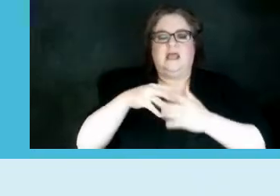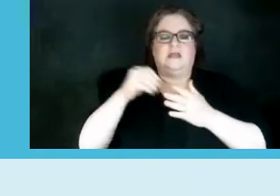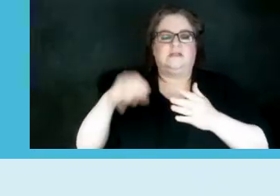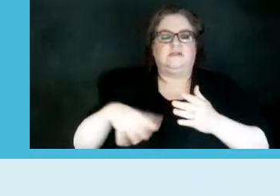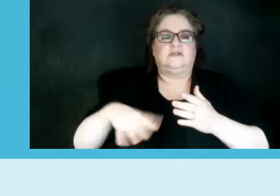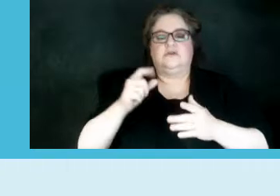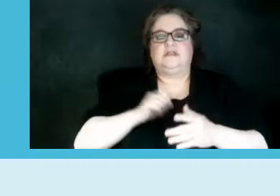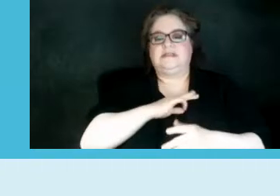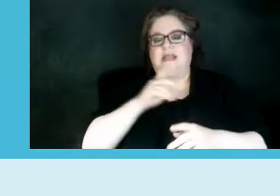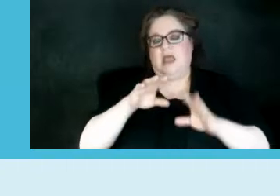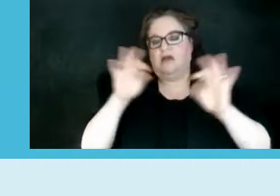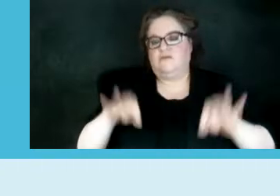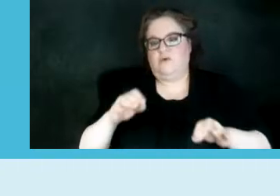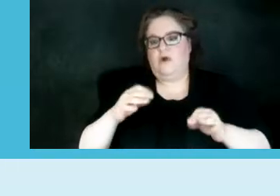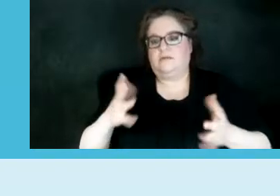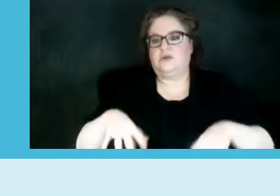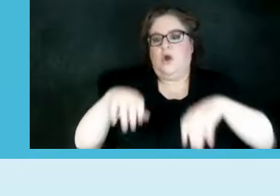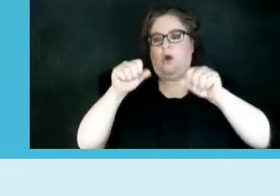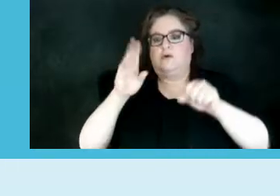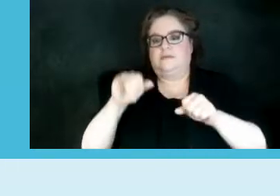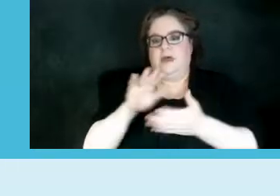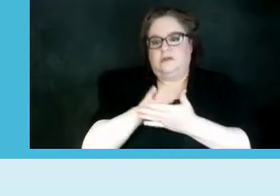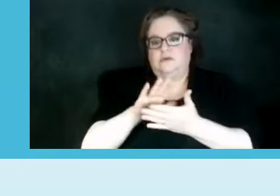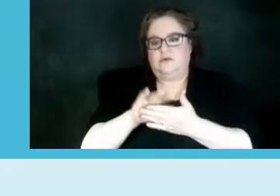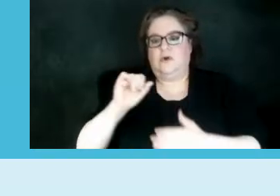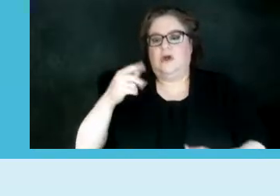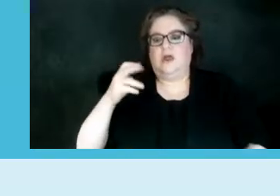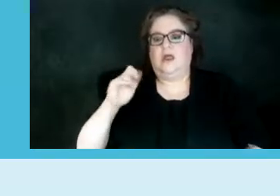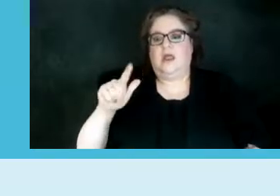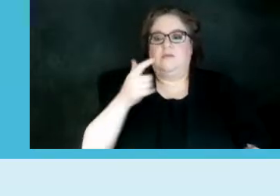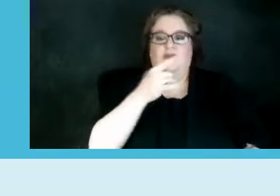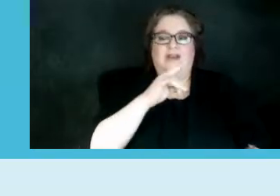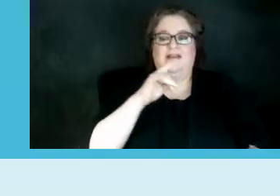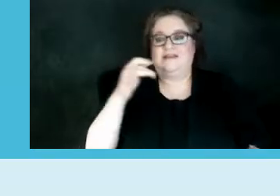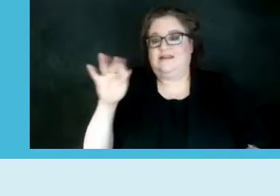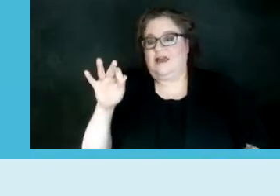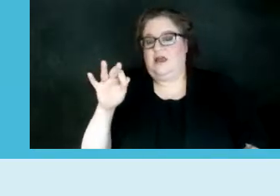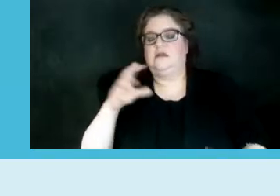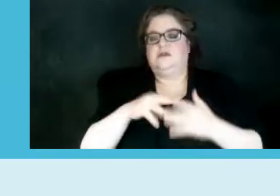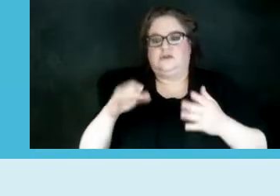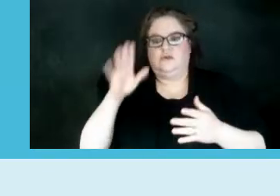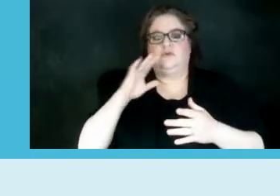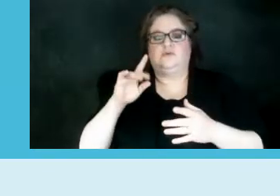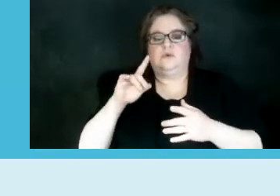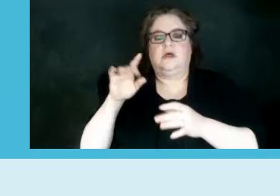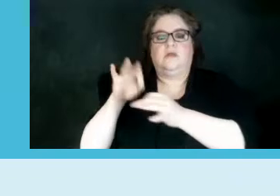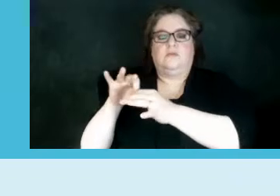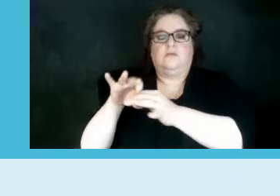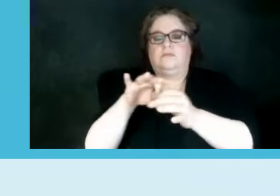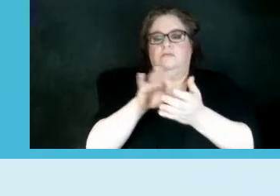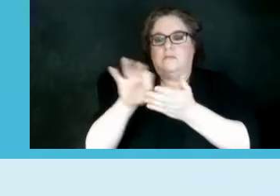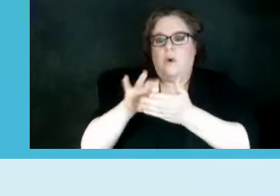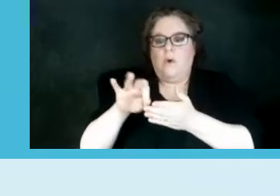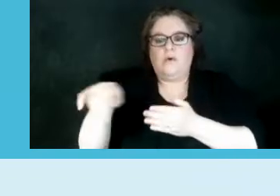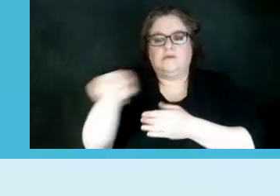different dates, hosted by the school. On April 18th and April 19th, the students will do their polls. On